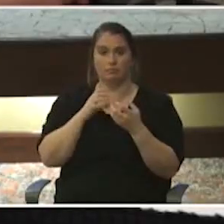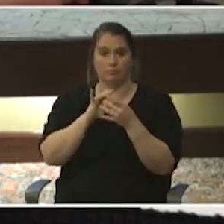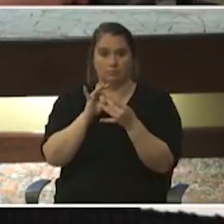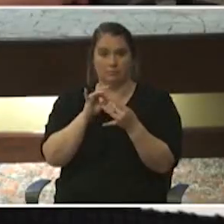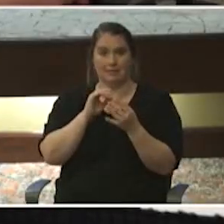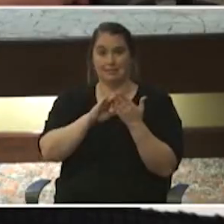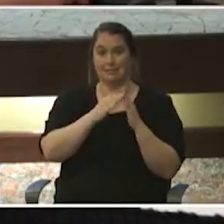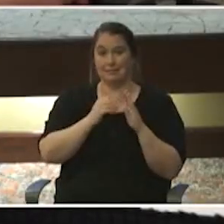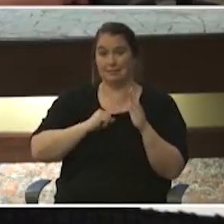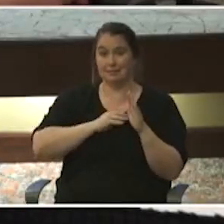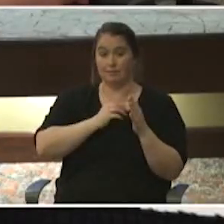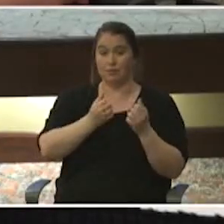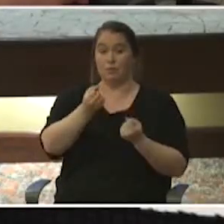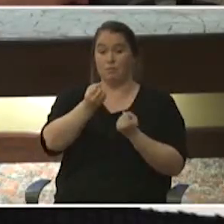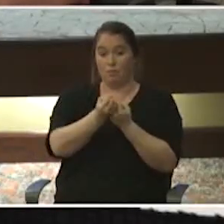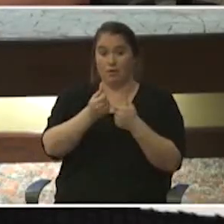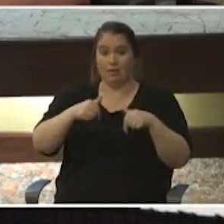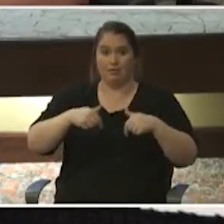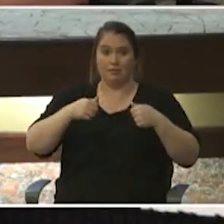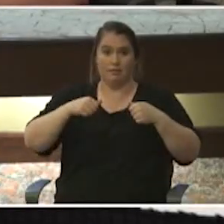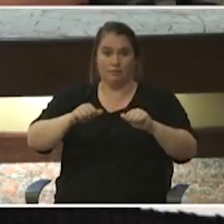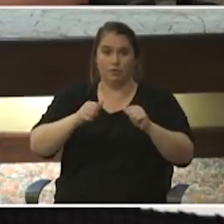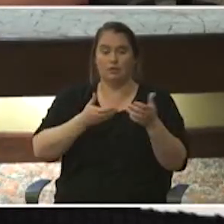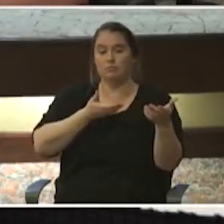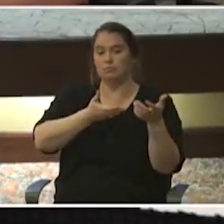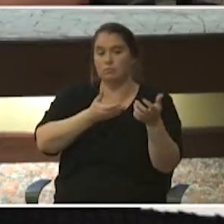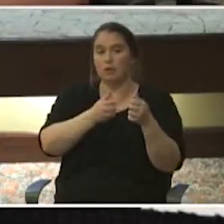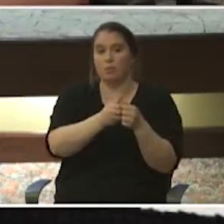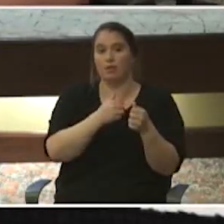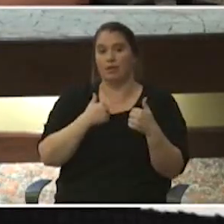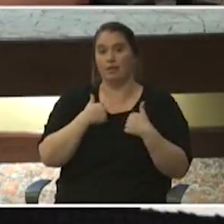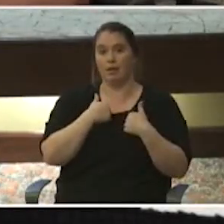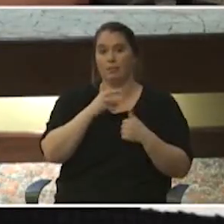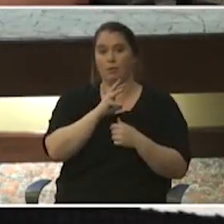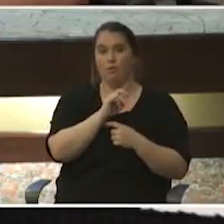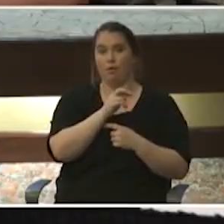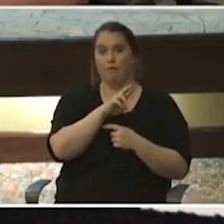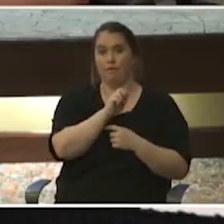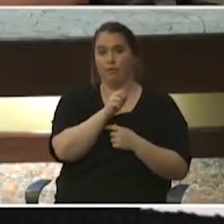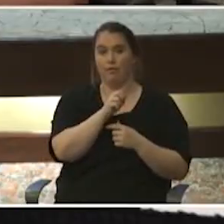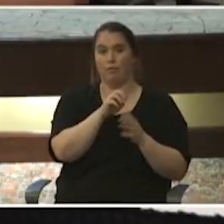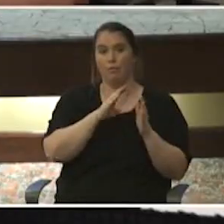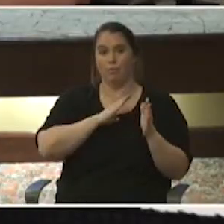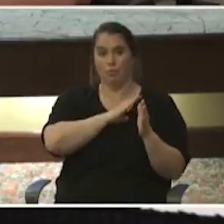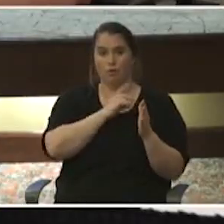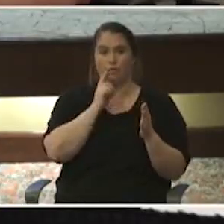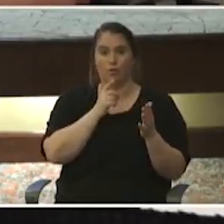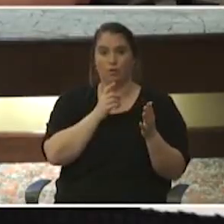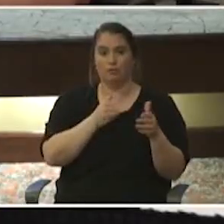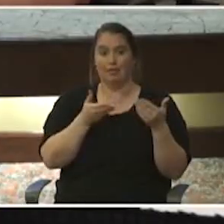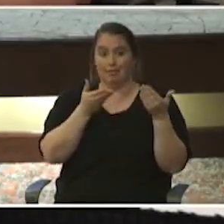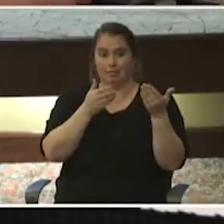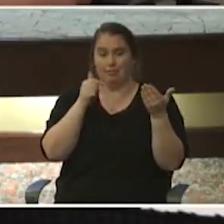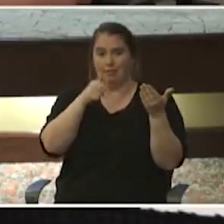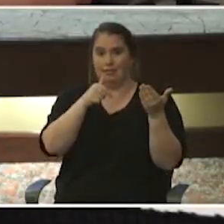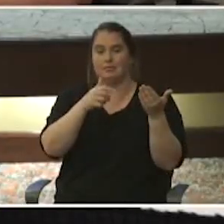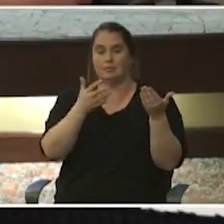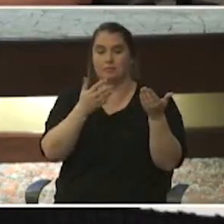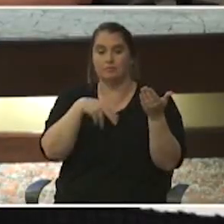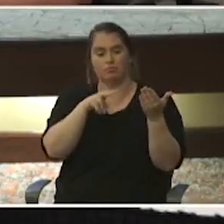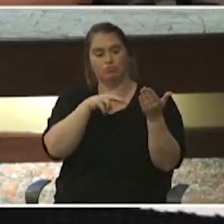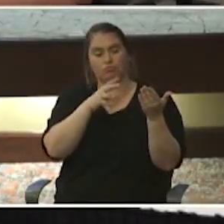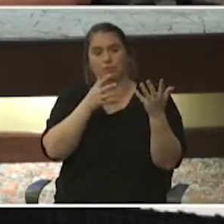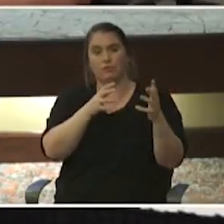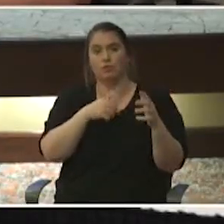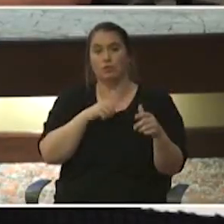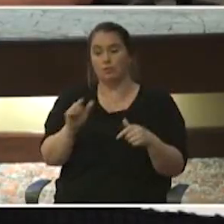staff is supportive of this effort and has worked closely with the Animal Welfare Board to help draft these recommendations. And without further ado, I'll turn it over to Michelle and